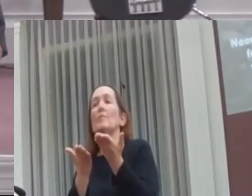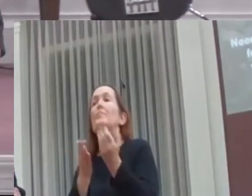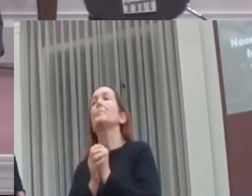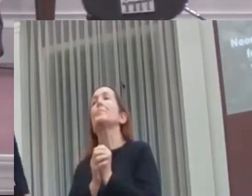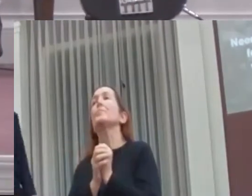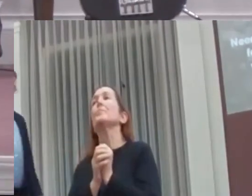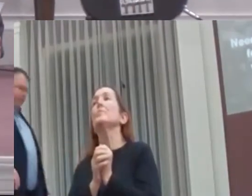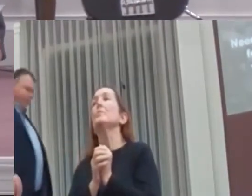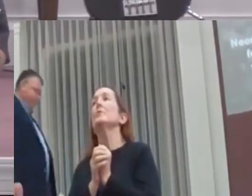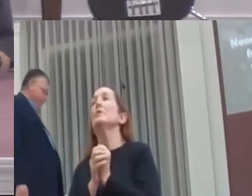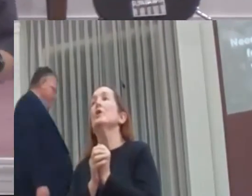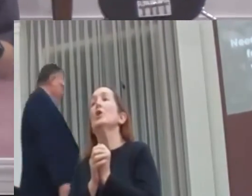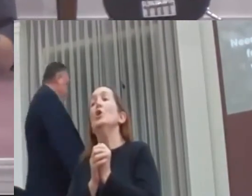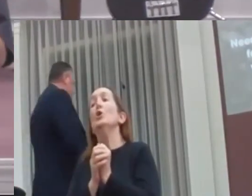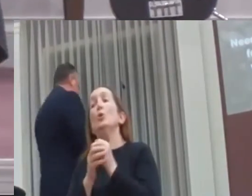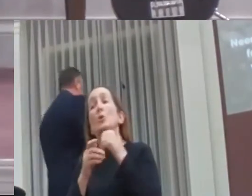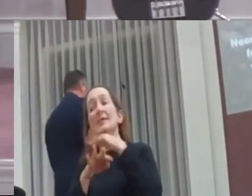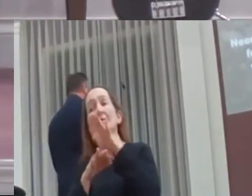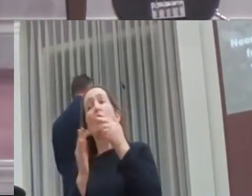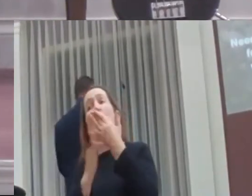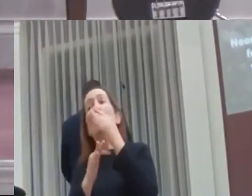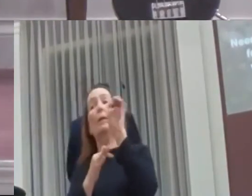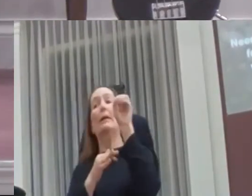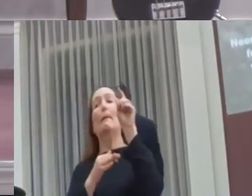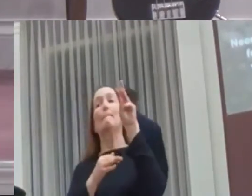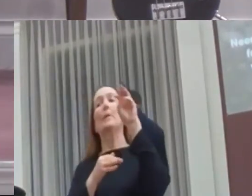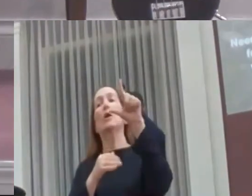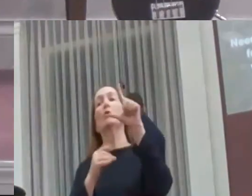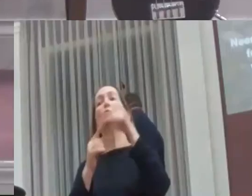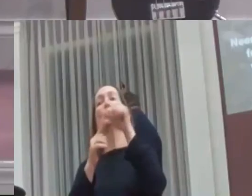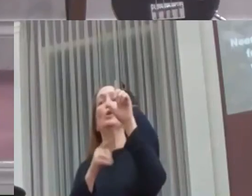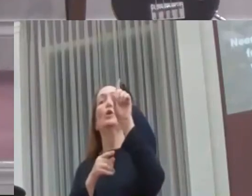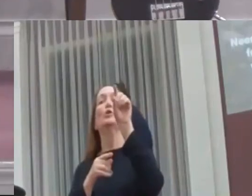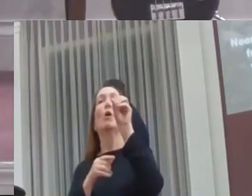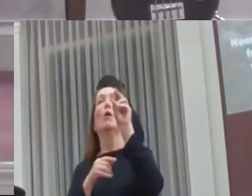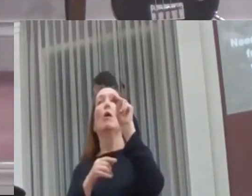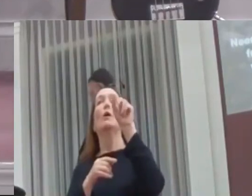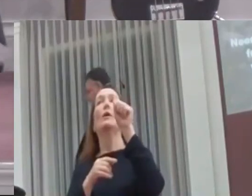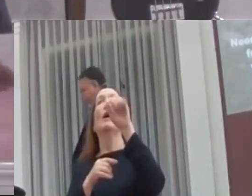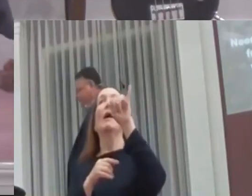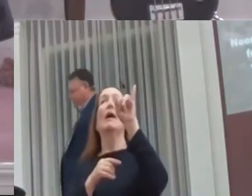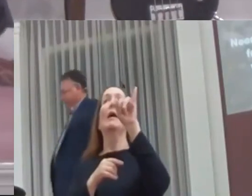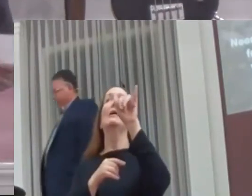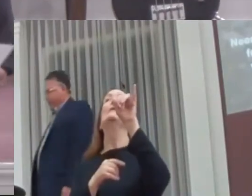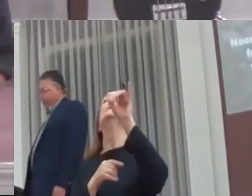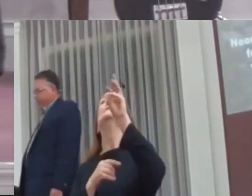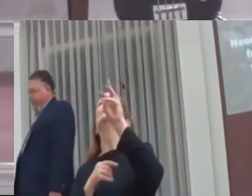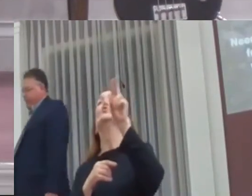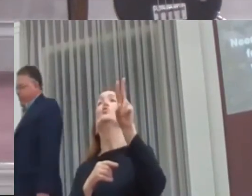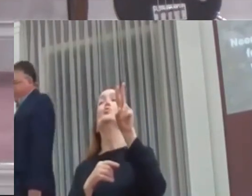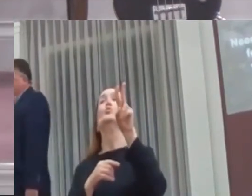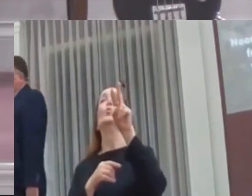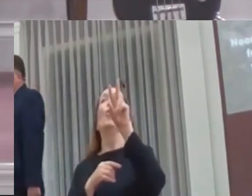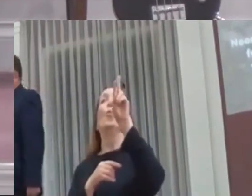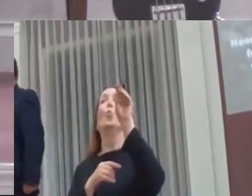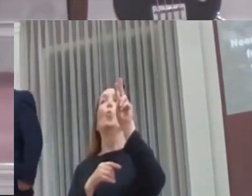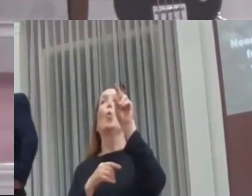possible. Also, if you want to send them in on just like through email, you can send that to